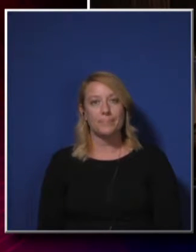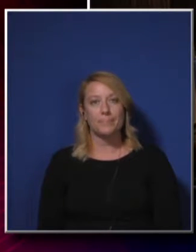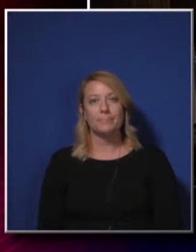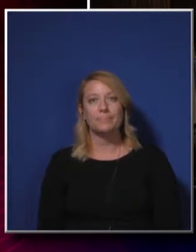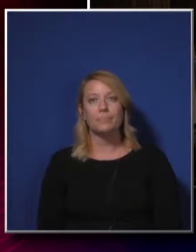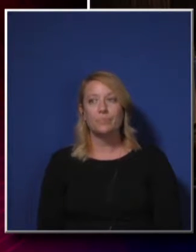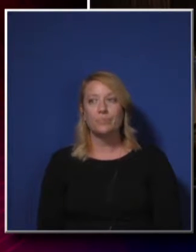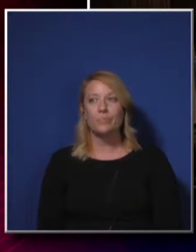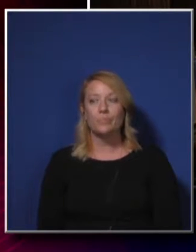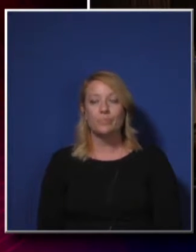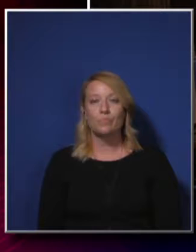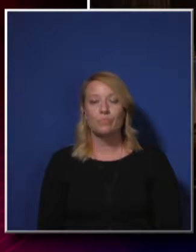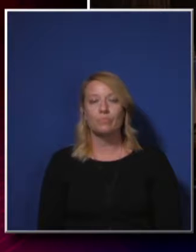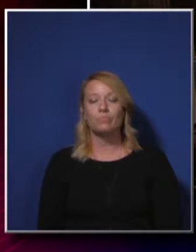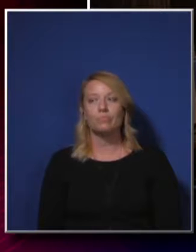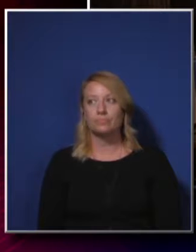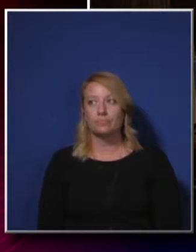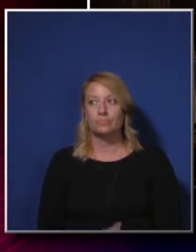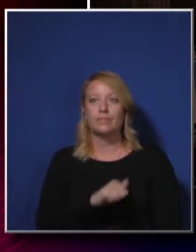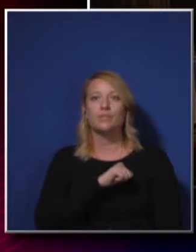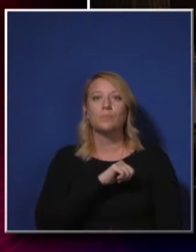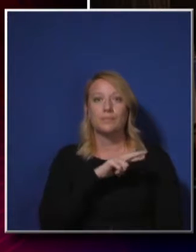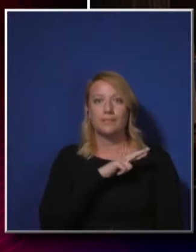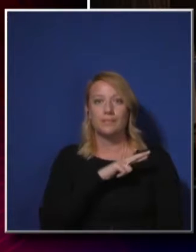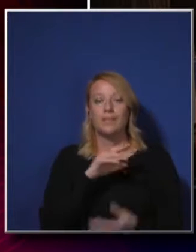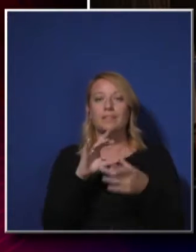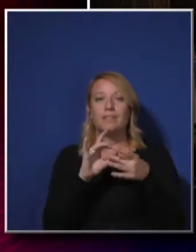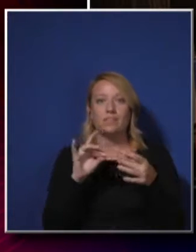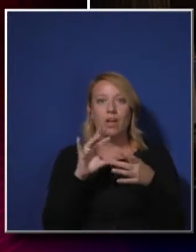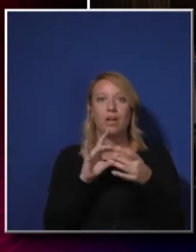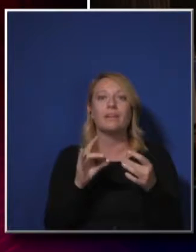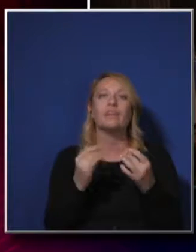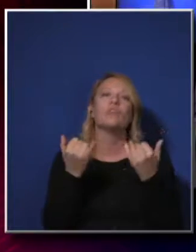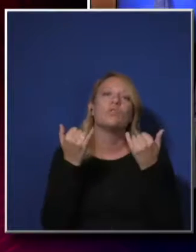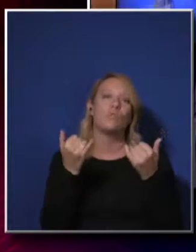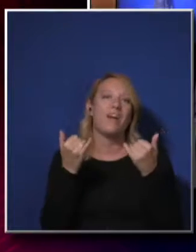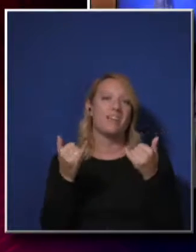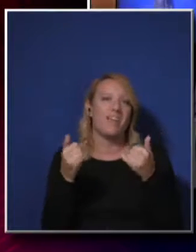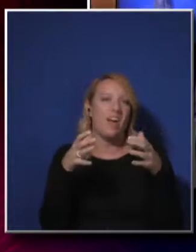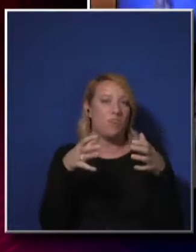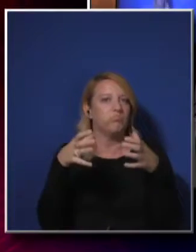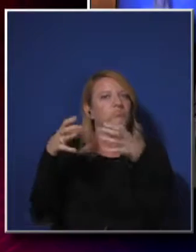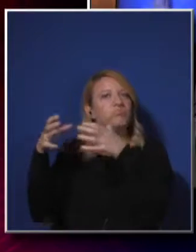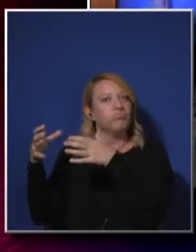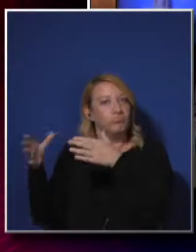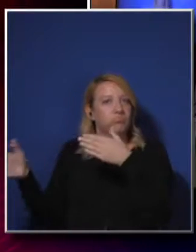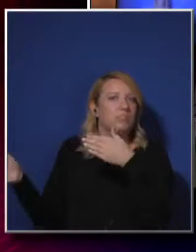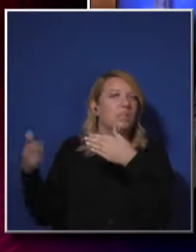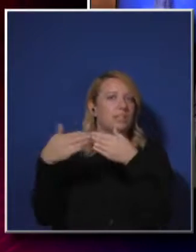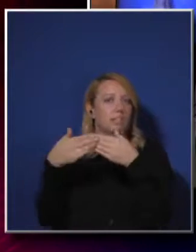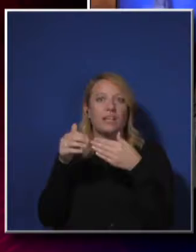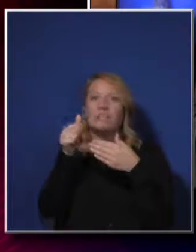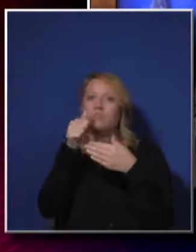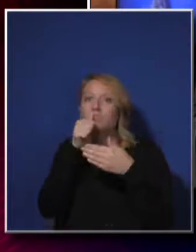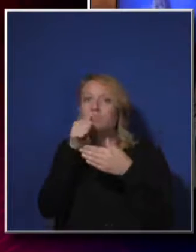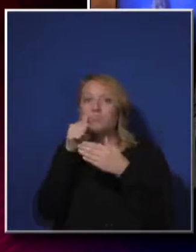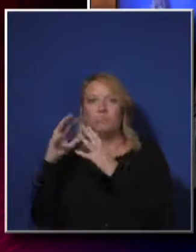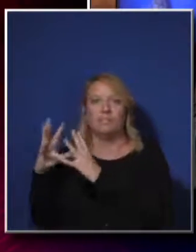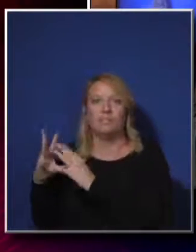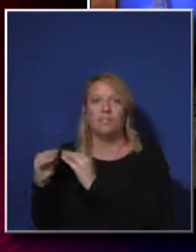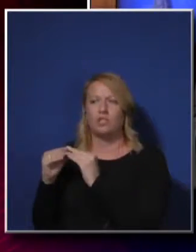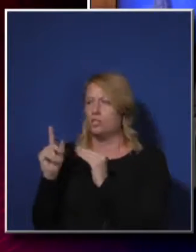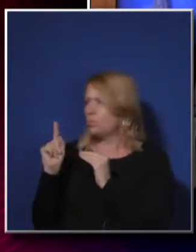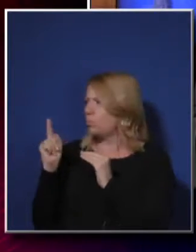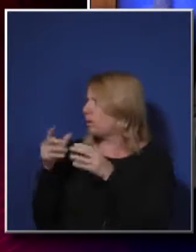Correct. So this is where we go into executive session. Where do we go? So do we We